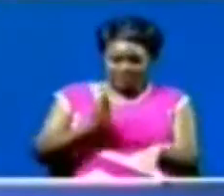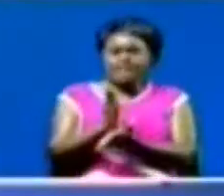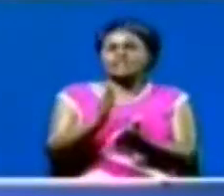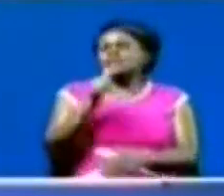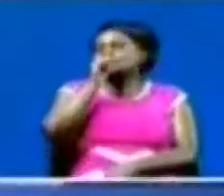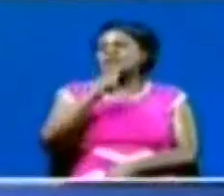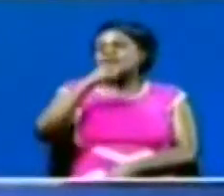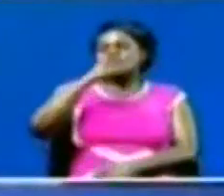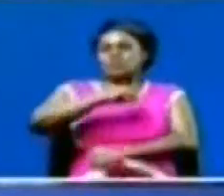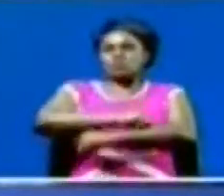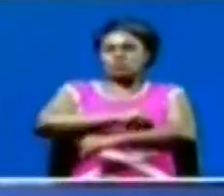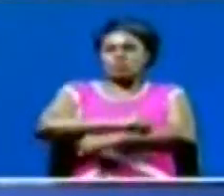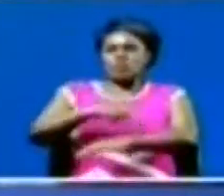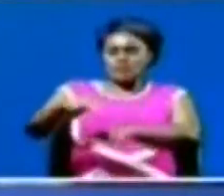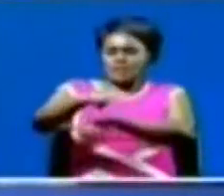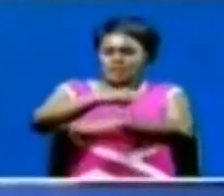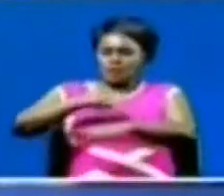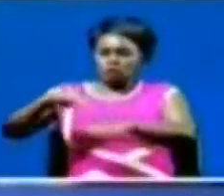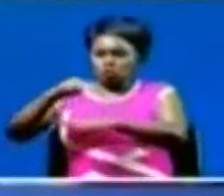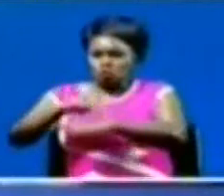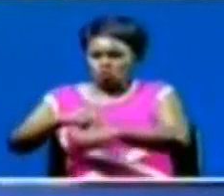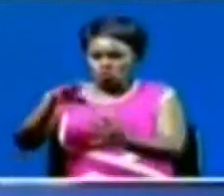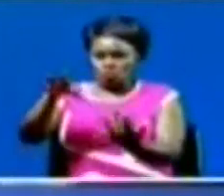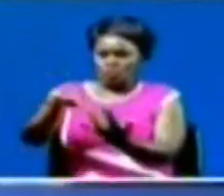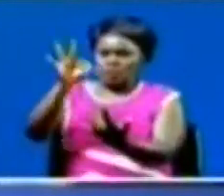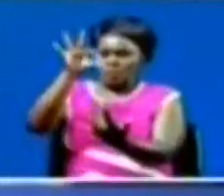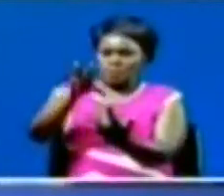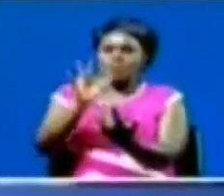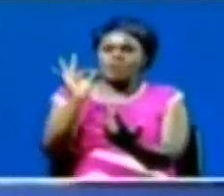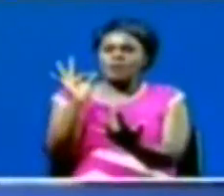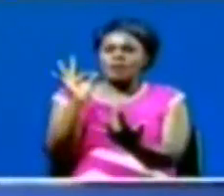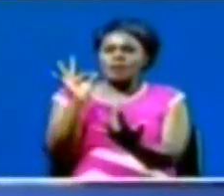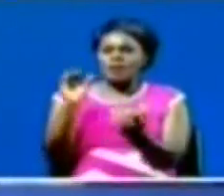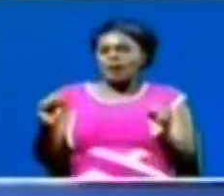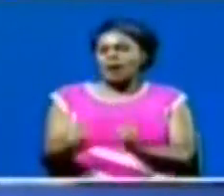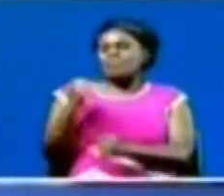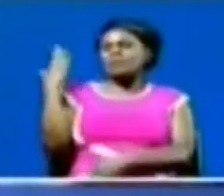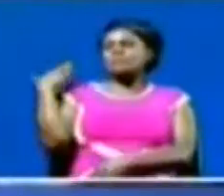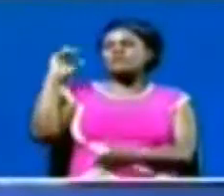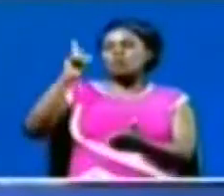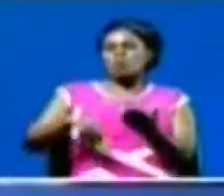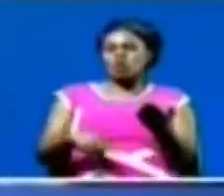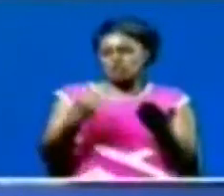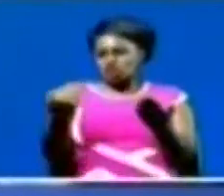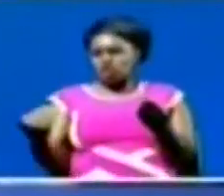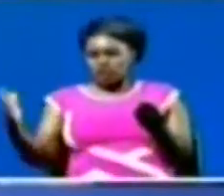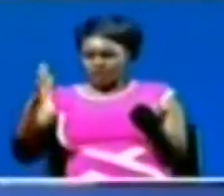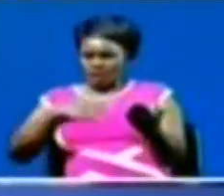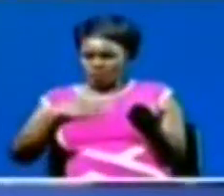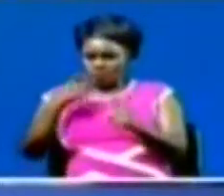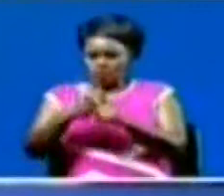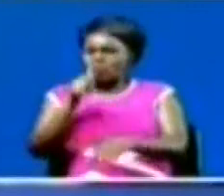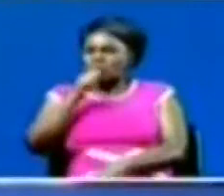to private schools. In the national selection, we could find our children